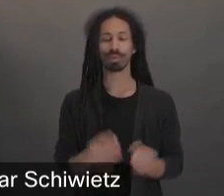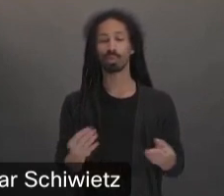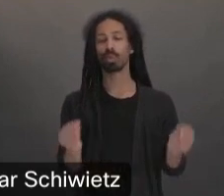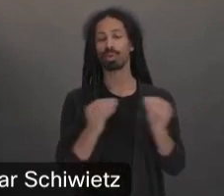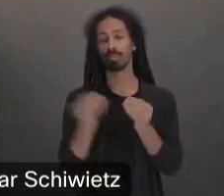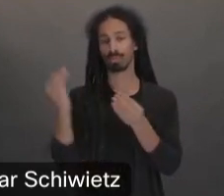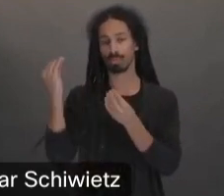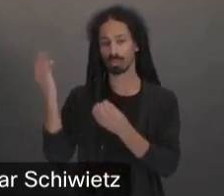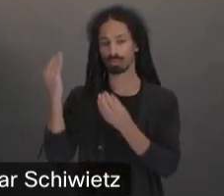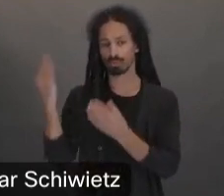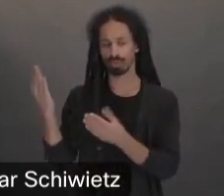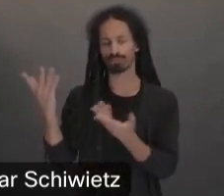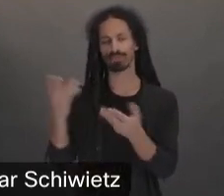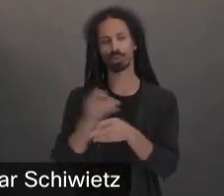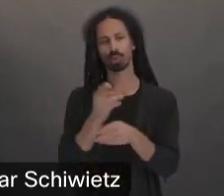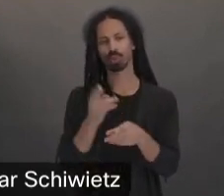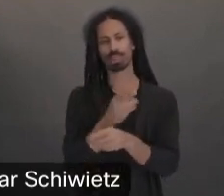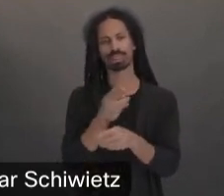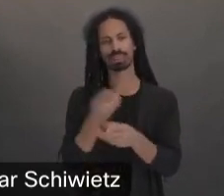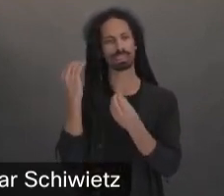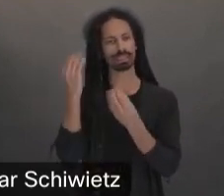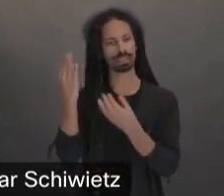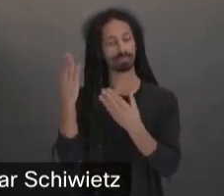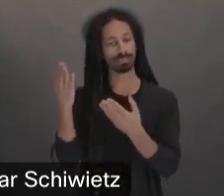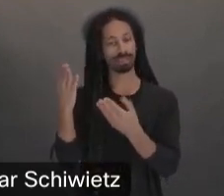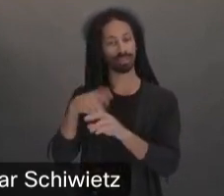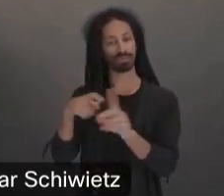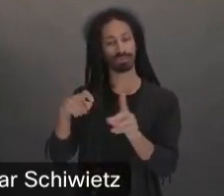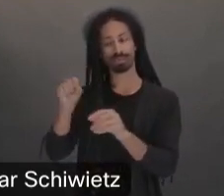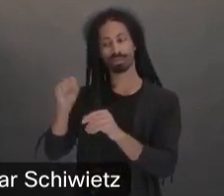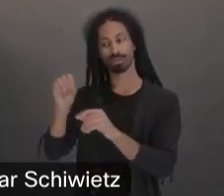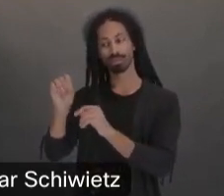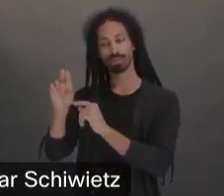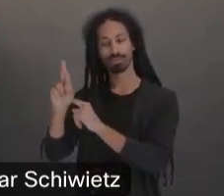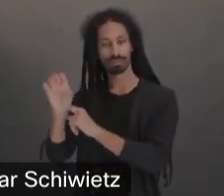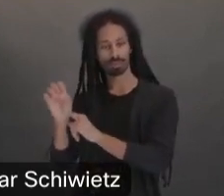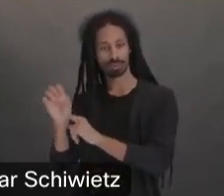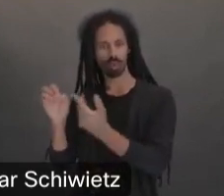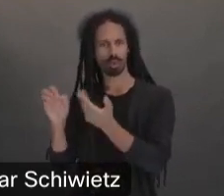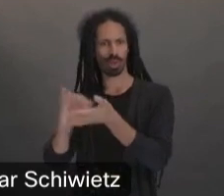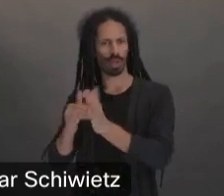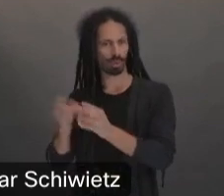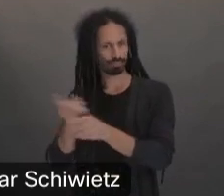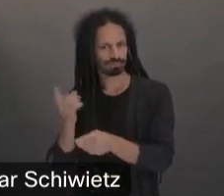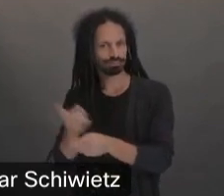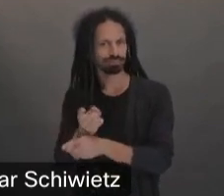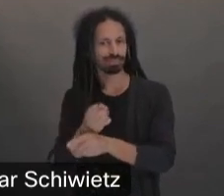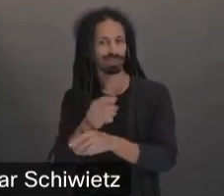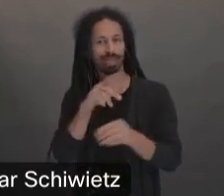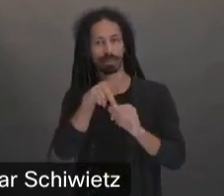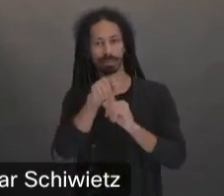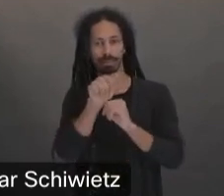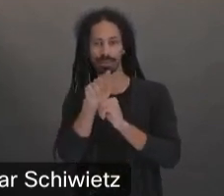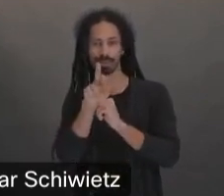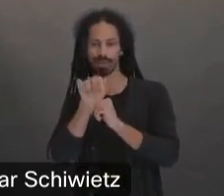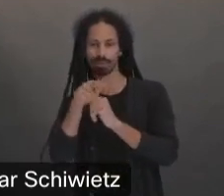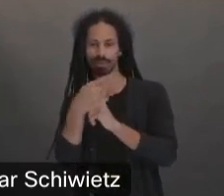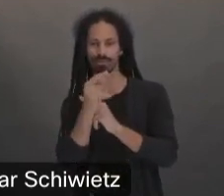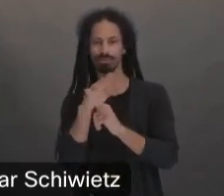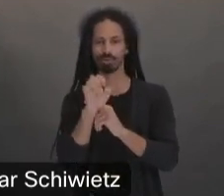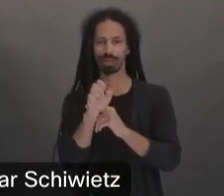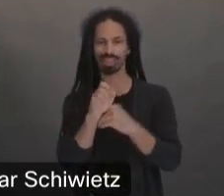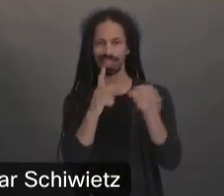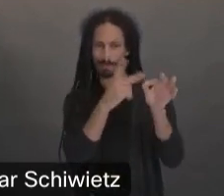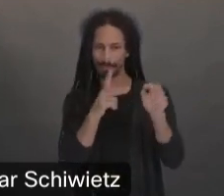using information from sources, such as how to paraphrase, please see our workshop series, our